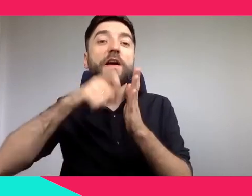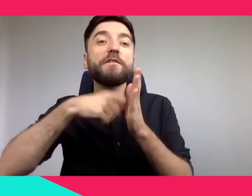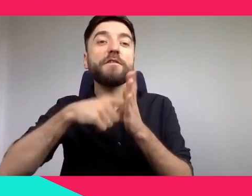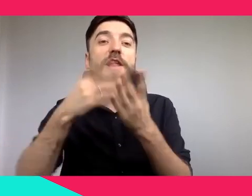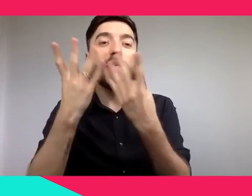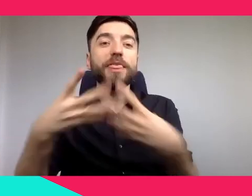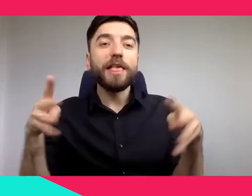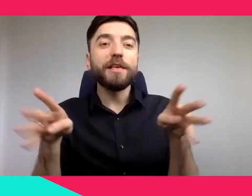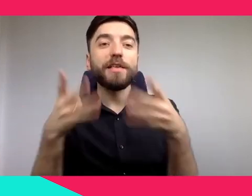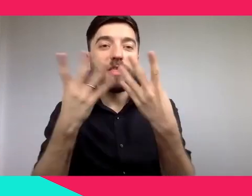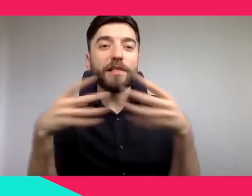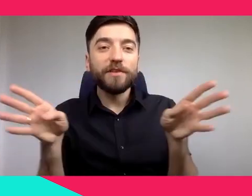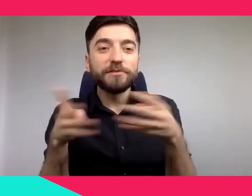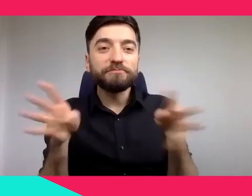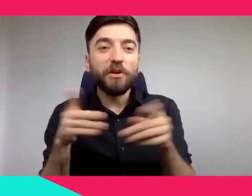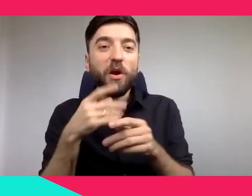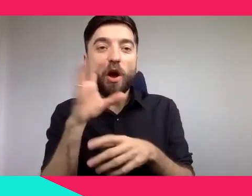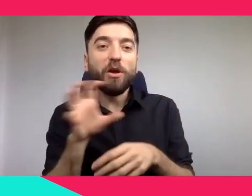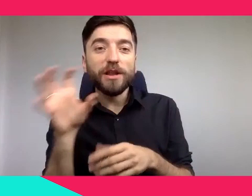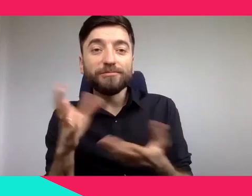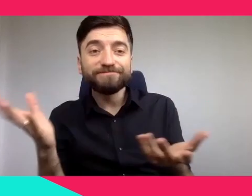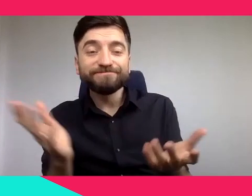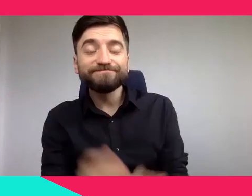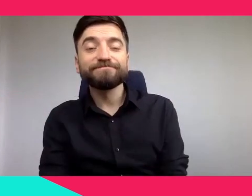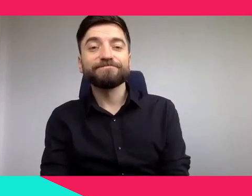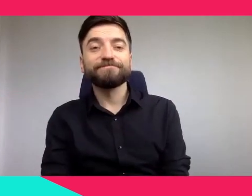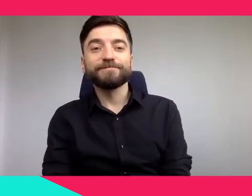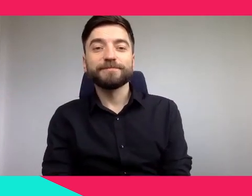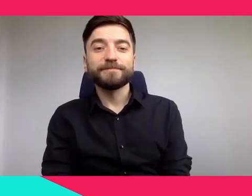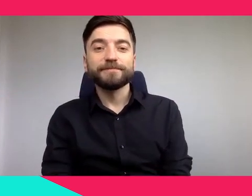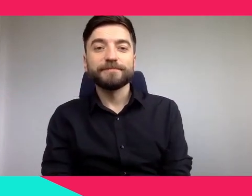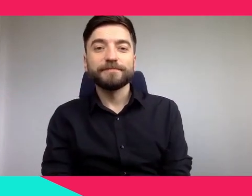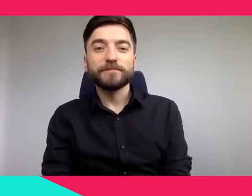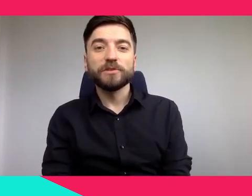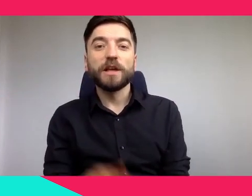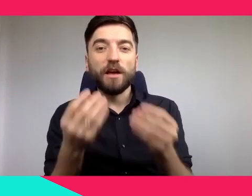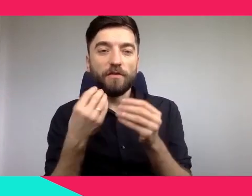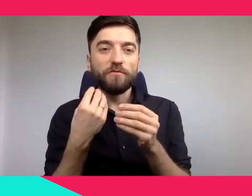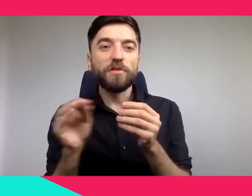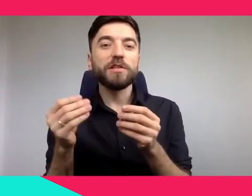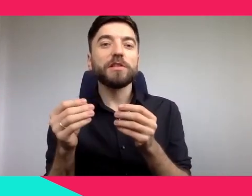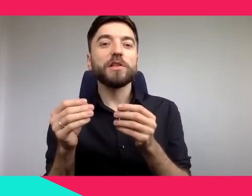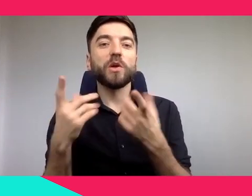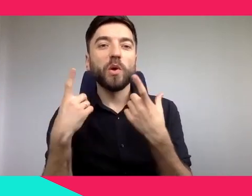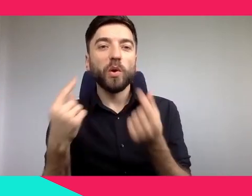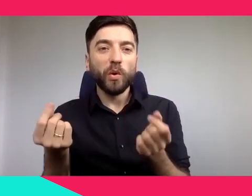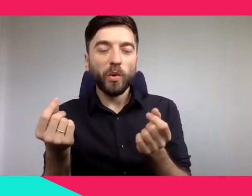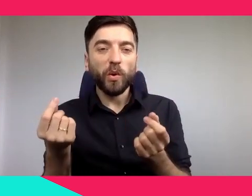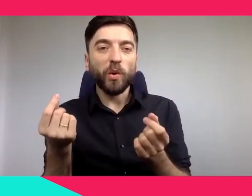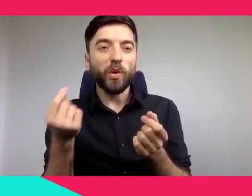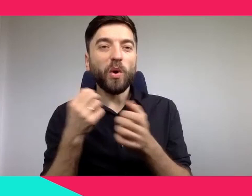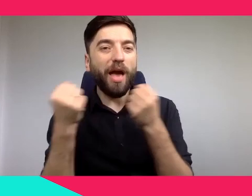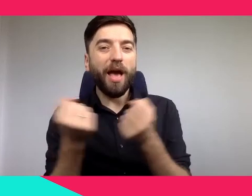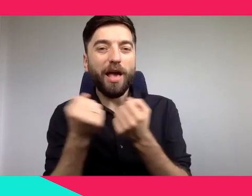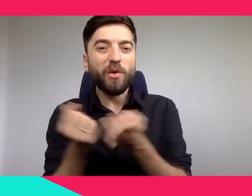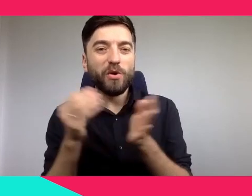that a lot of people are getting involved in online experiences. For instance, on the right at the bottom,